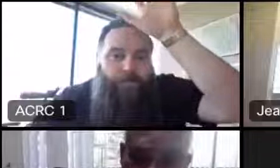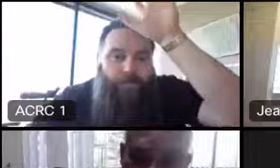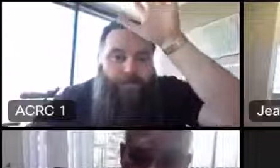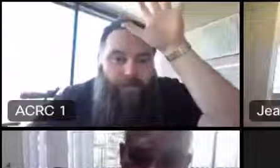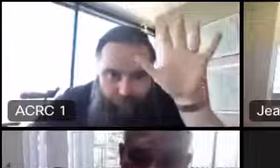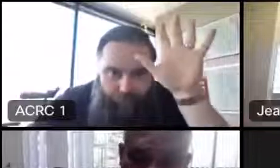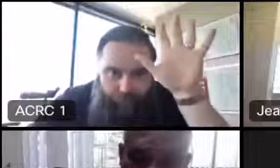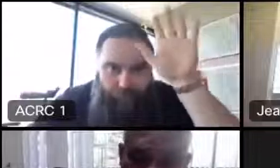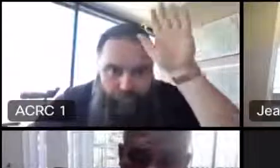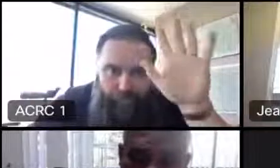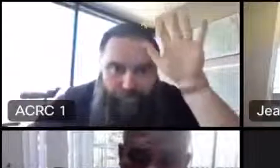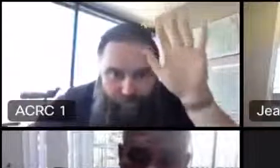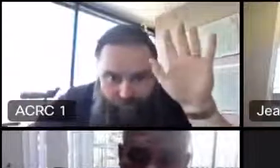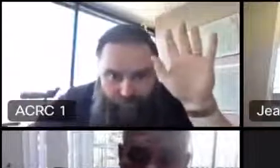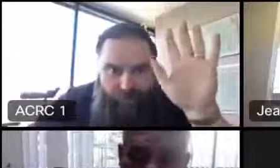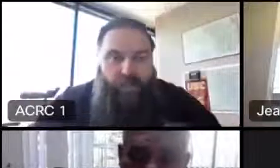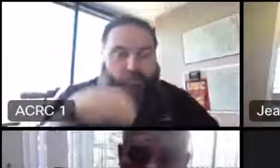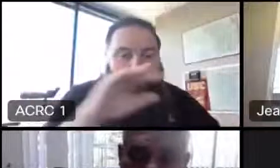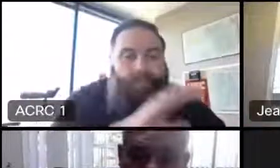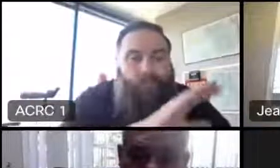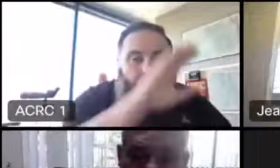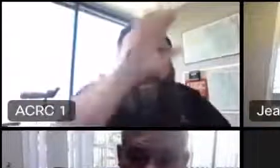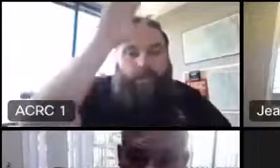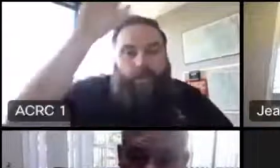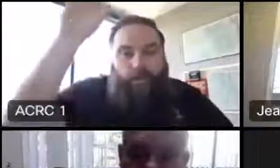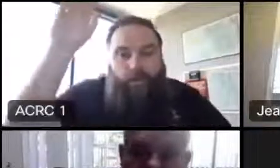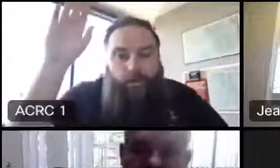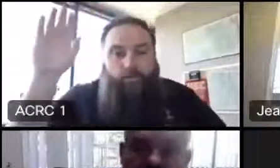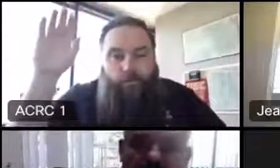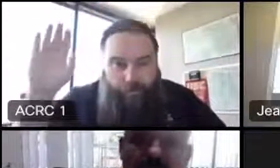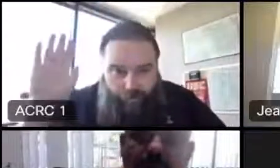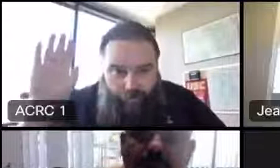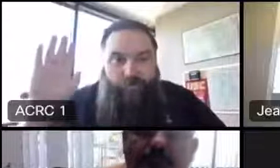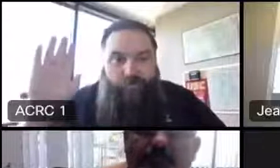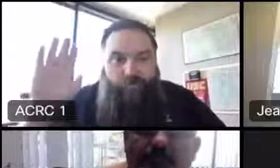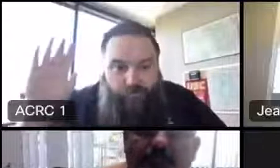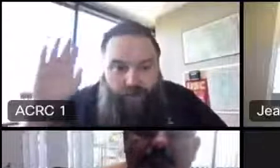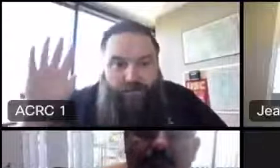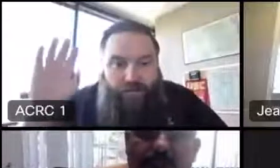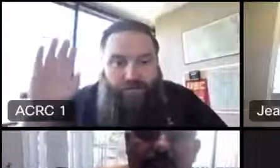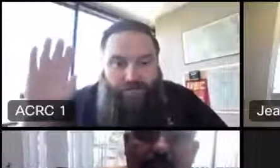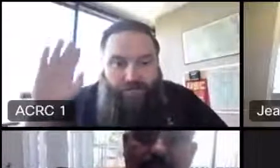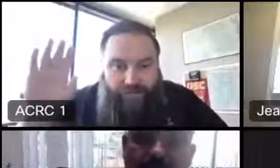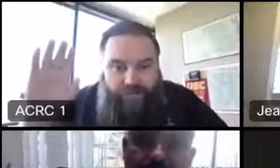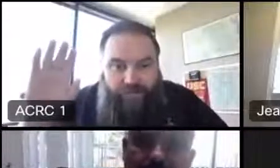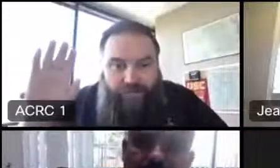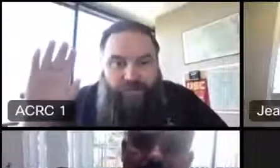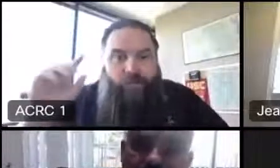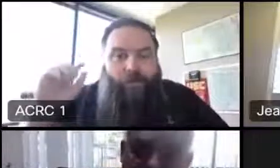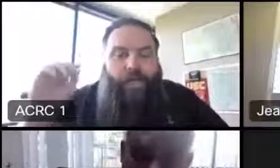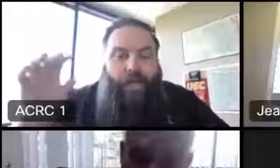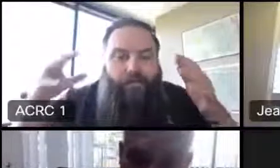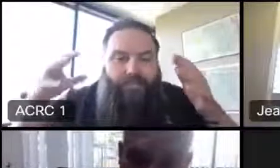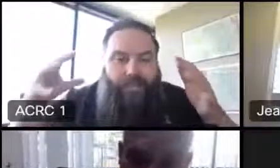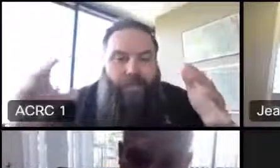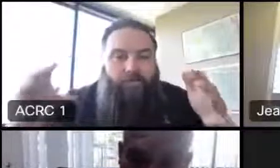that is leaving, like MedStar is, and we need to bring in a new vendor to provide that transportation,